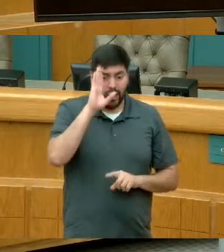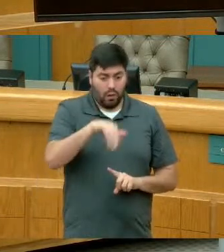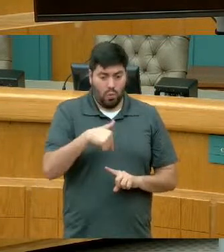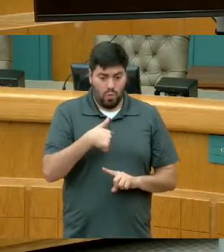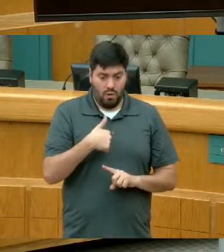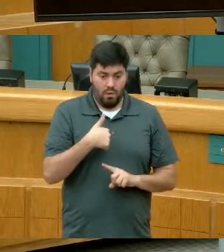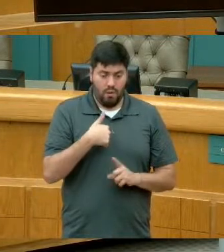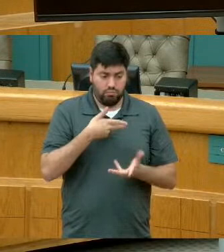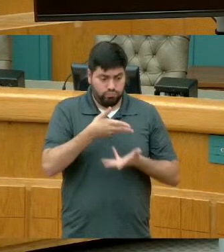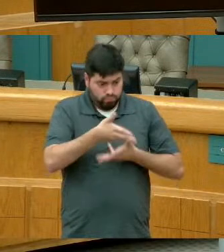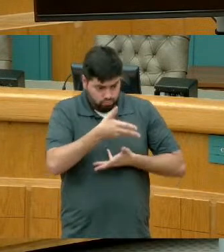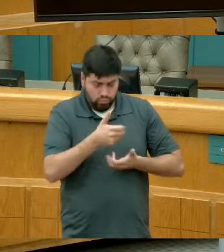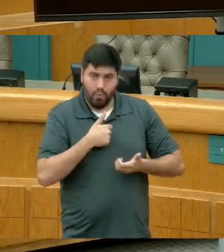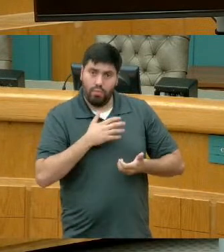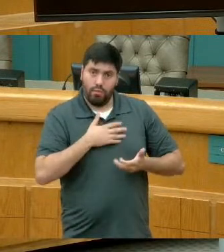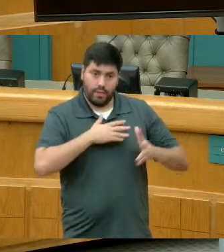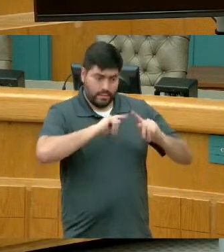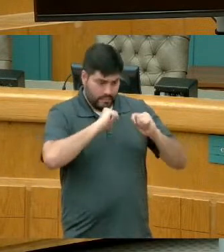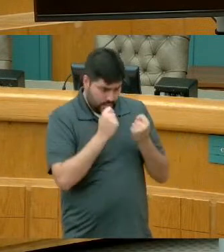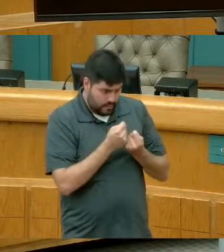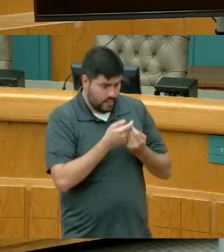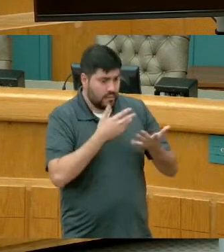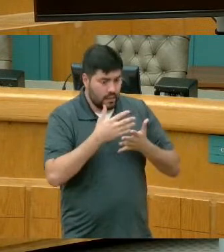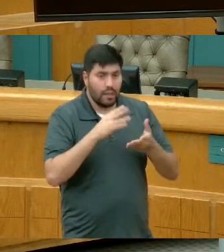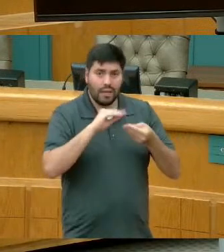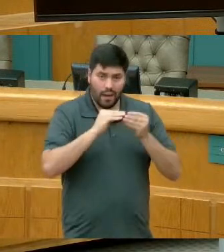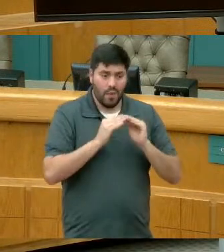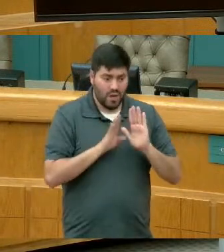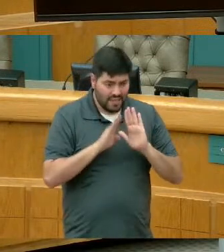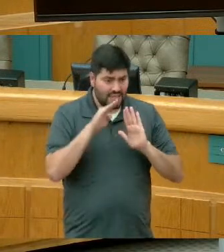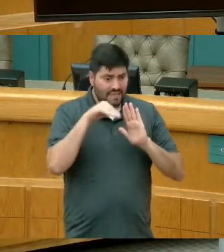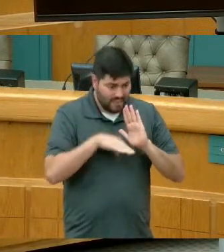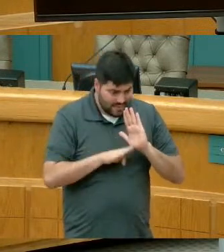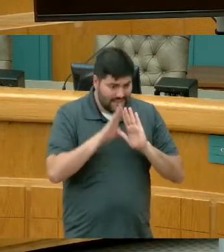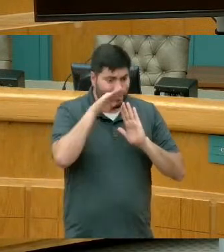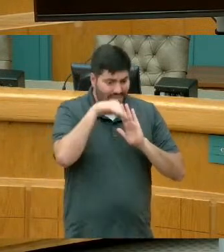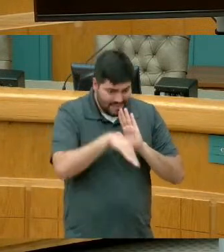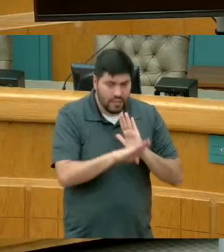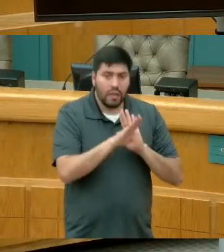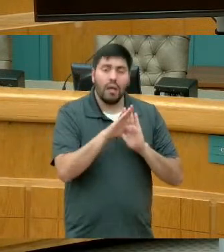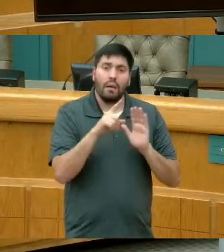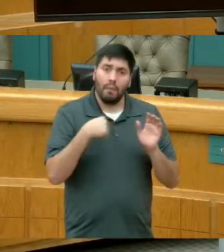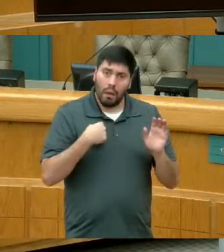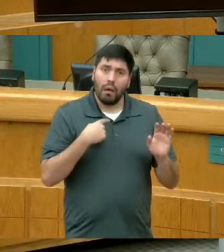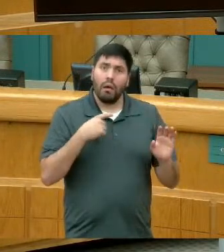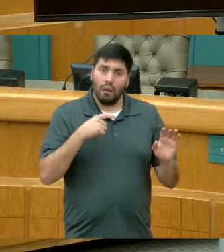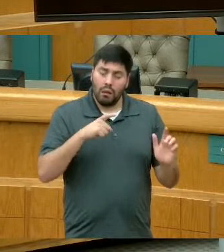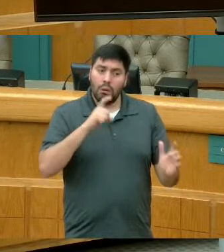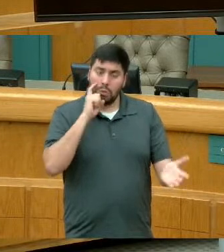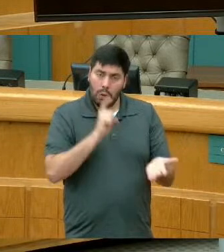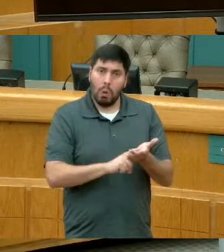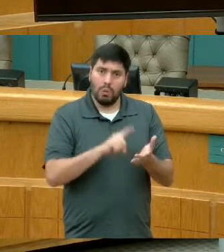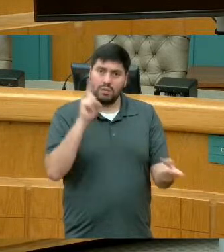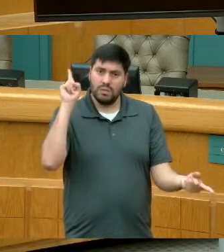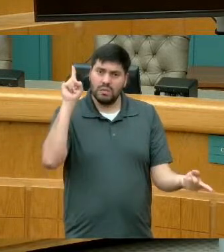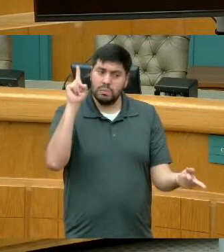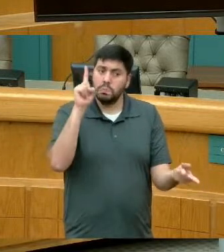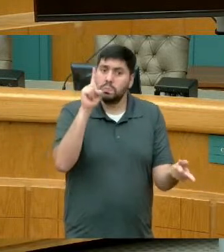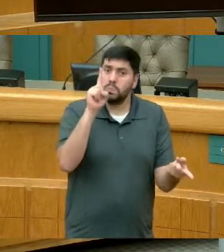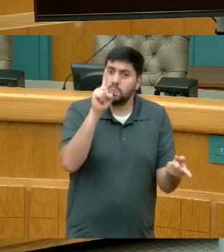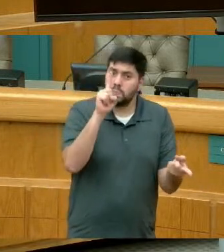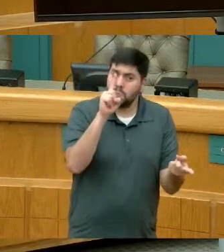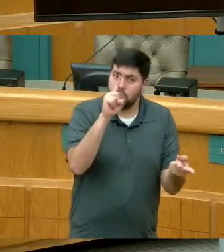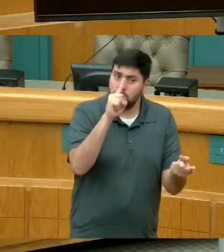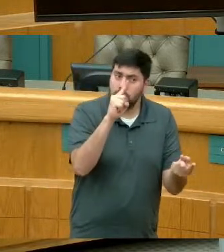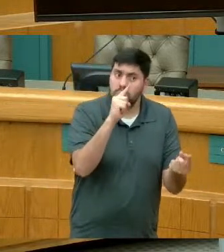I believe, and people that I've talked with, as the numbers will fluctuate from day to day, the fluctuations appear to be getting smaller and seem